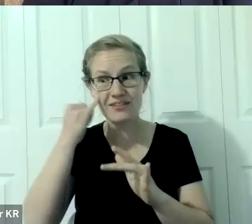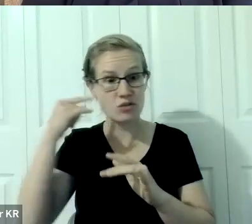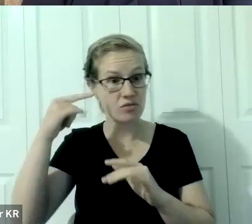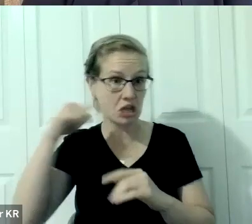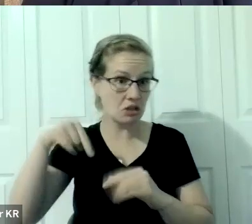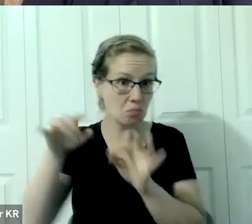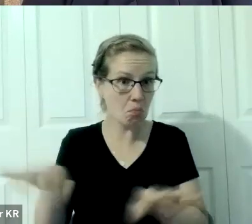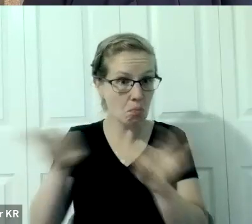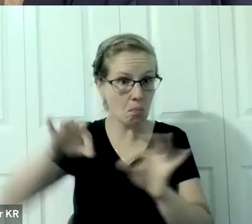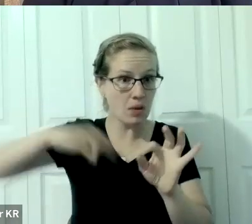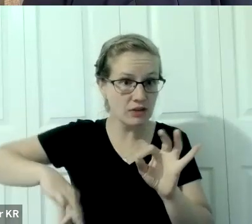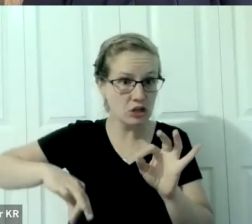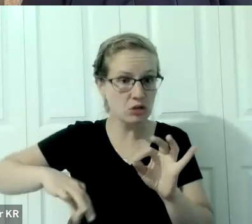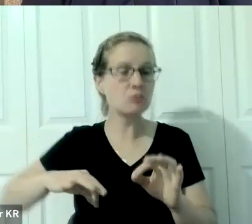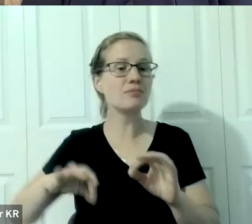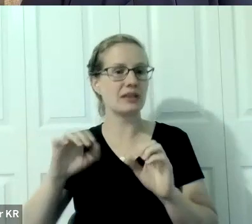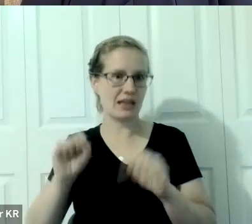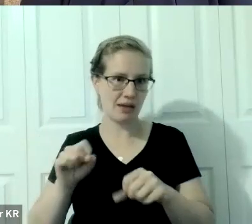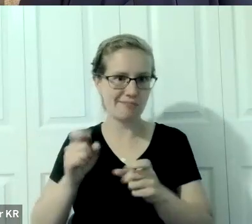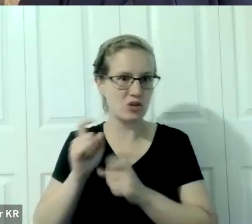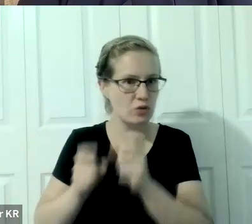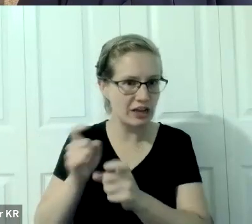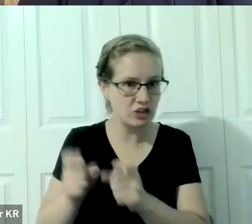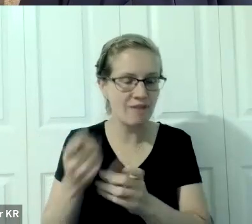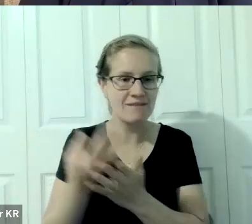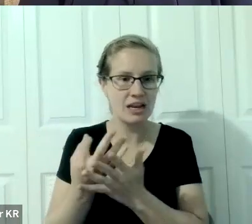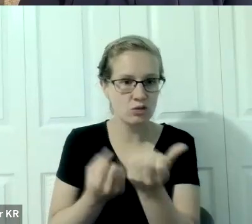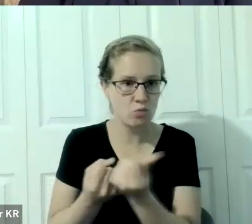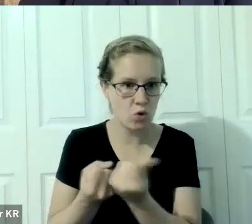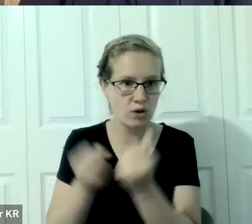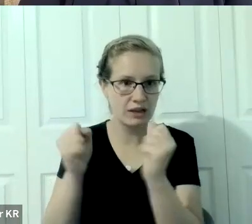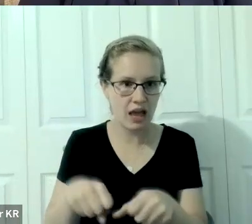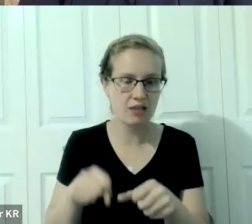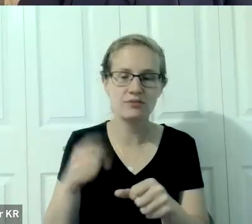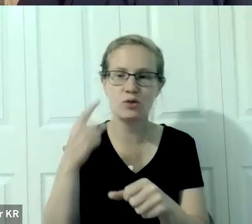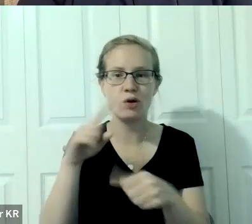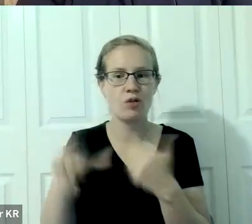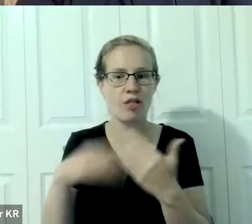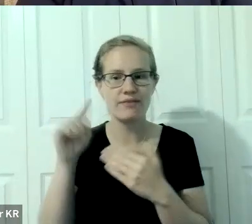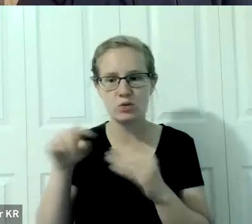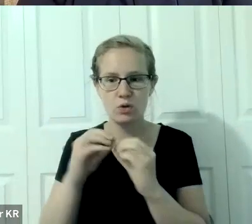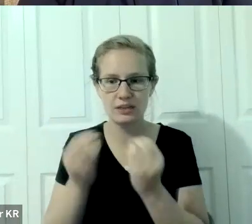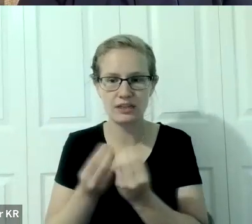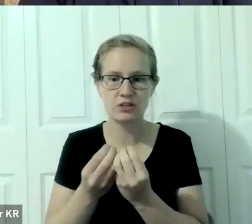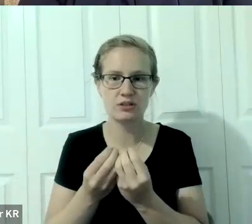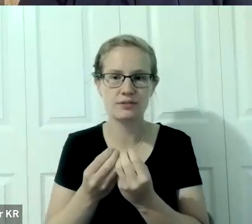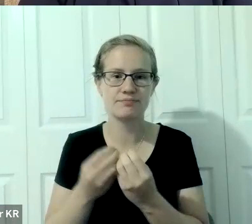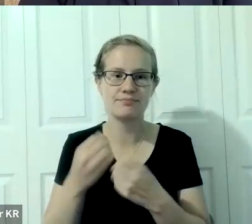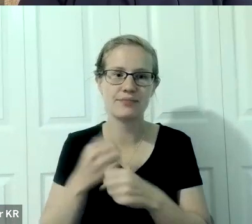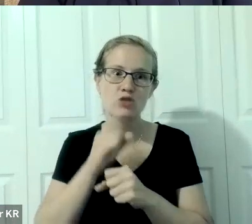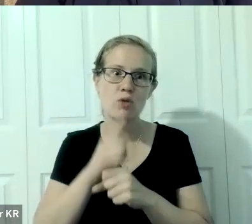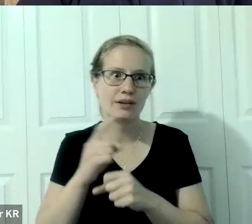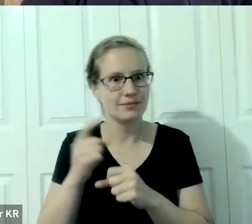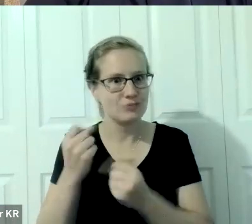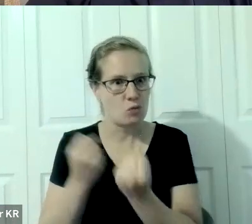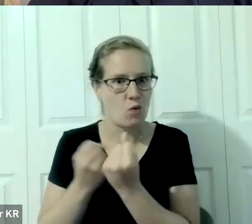endeavor, you can always use donations, can always use financial support. All these organizations have to make sure the light bill gets paid. So you